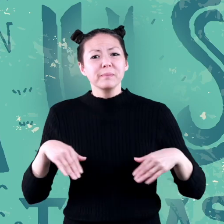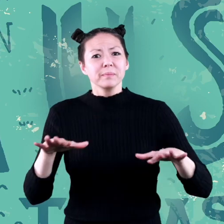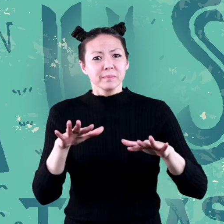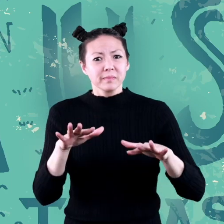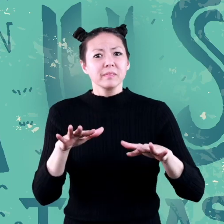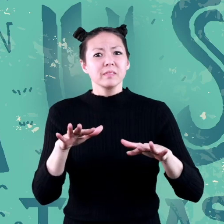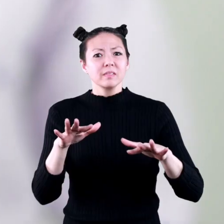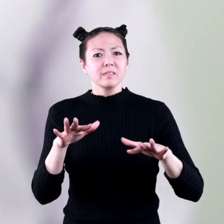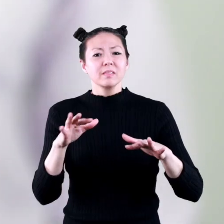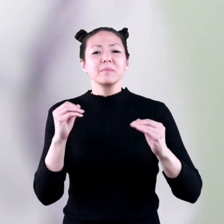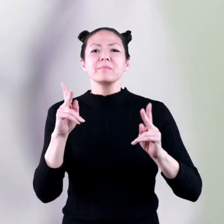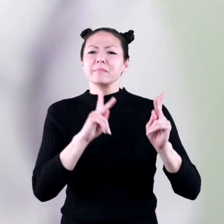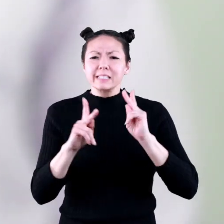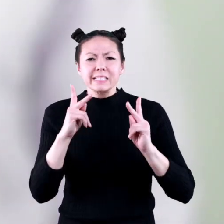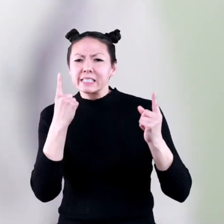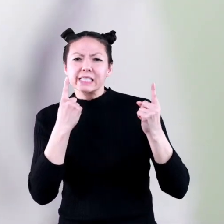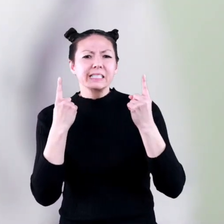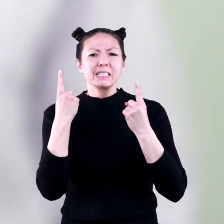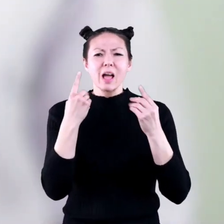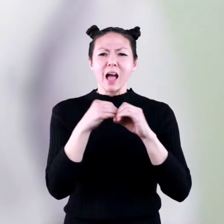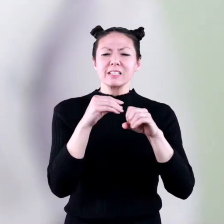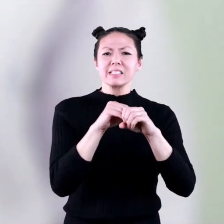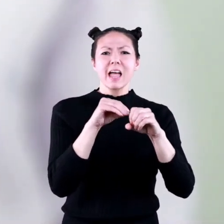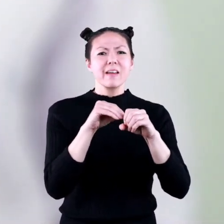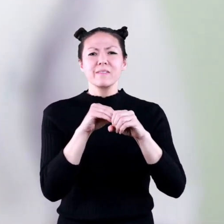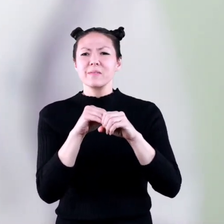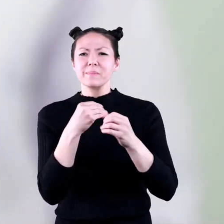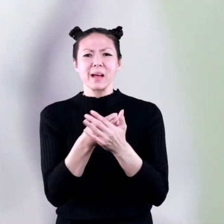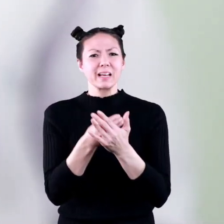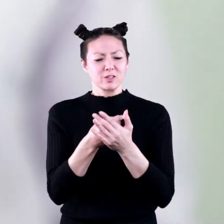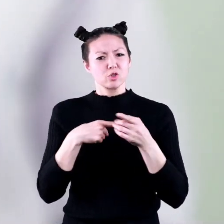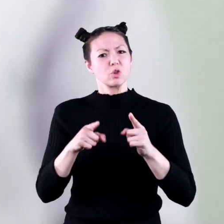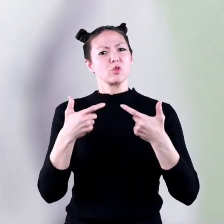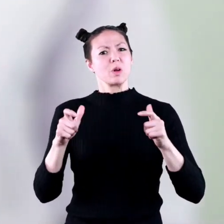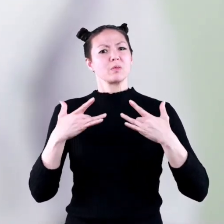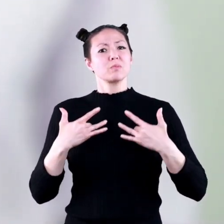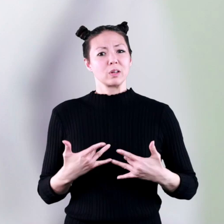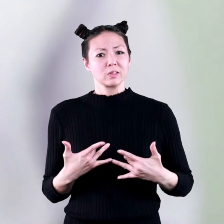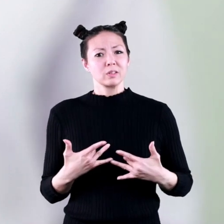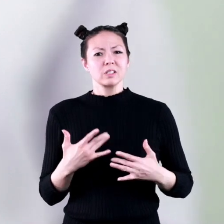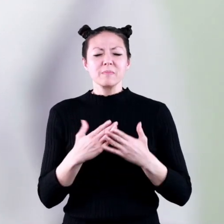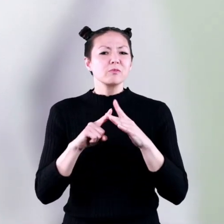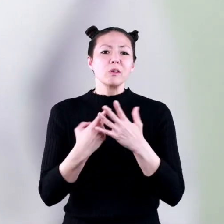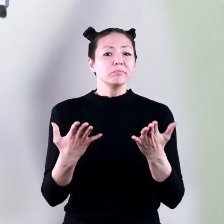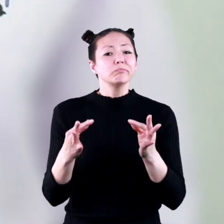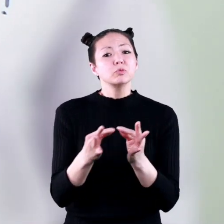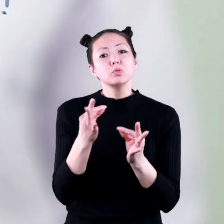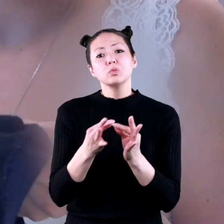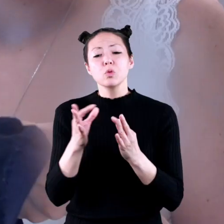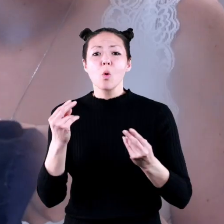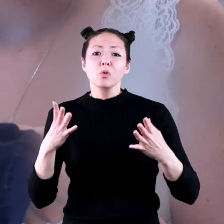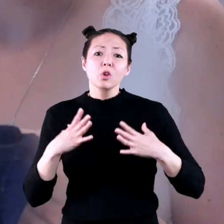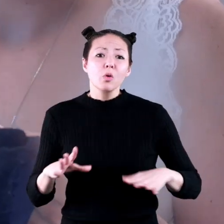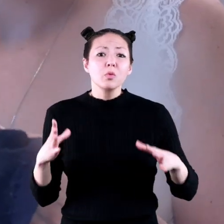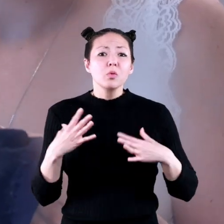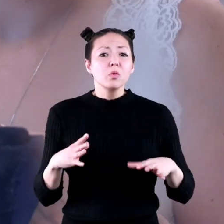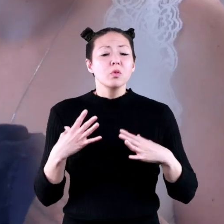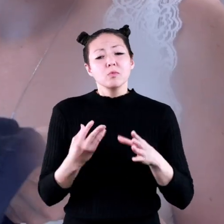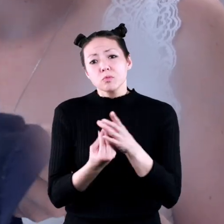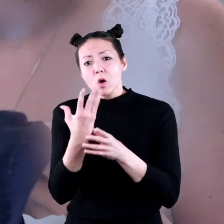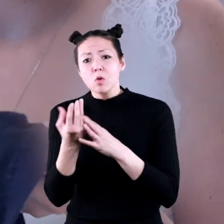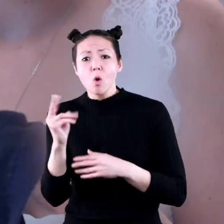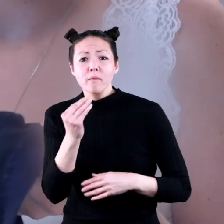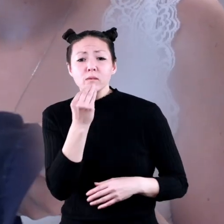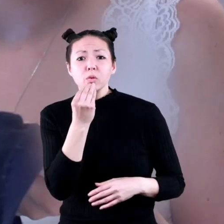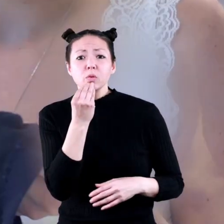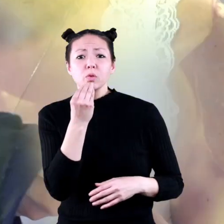on the farms. People had to come up with unique ways to make and save money during the Great Depression. Some started sewing